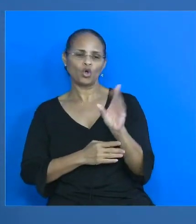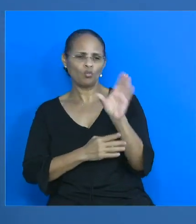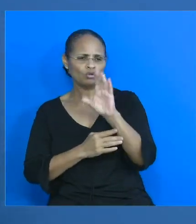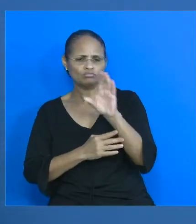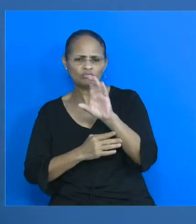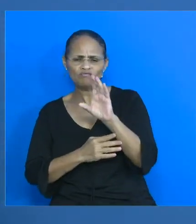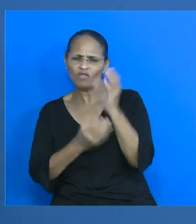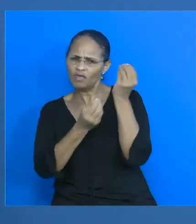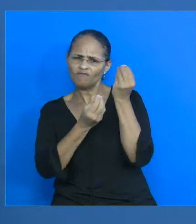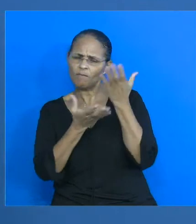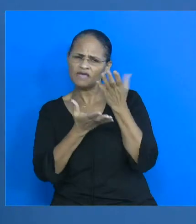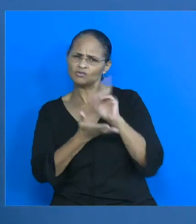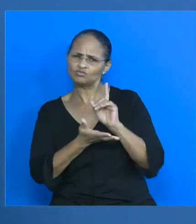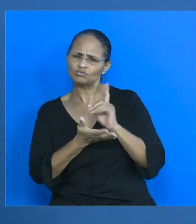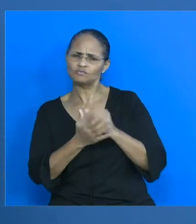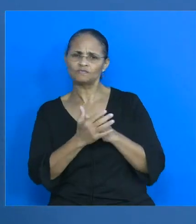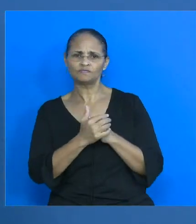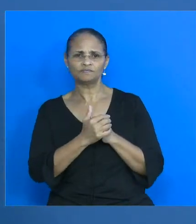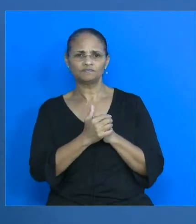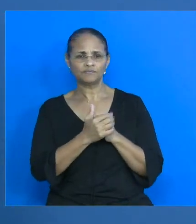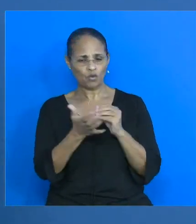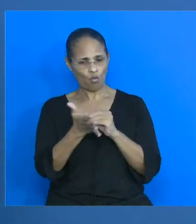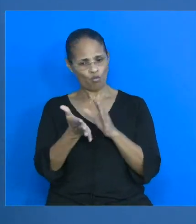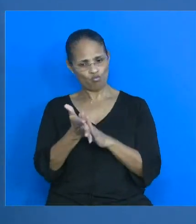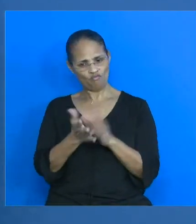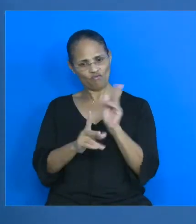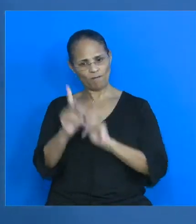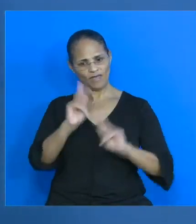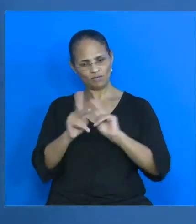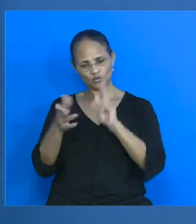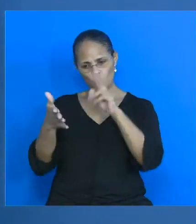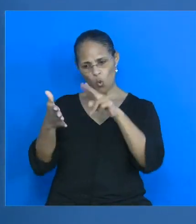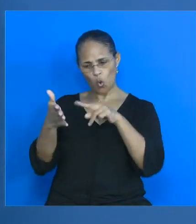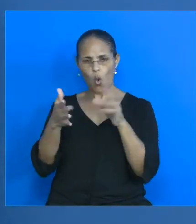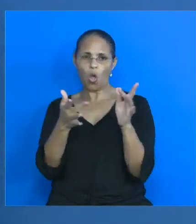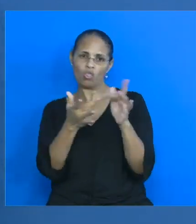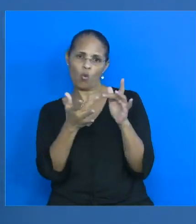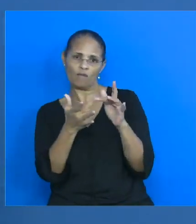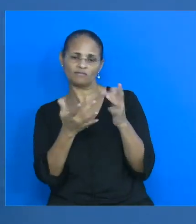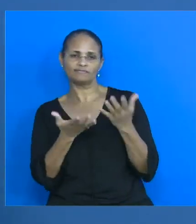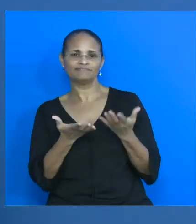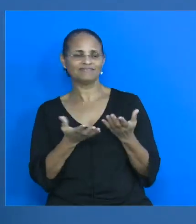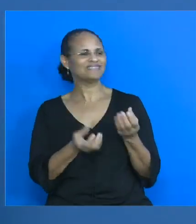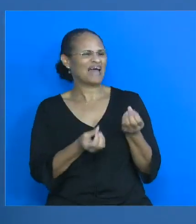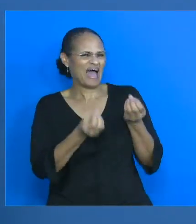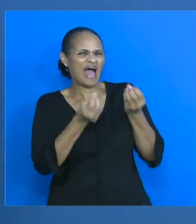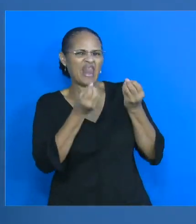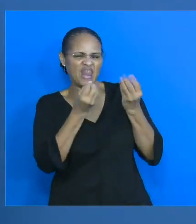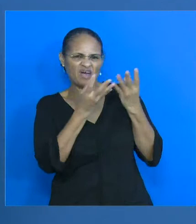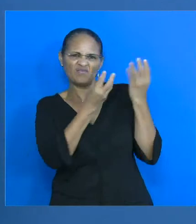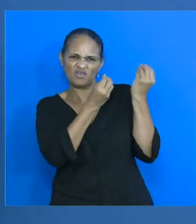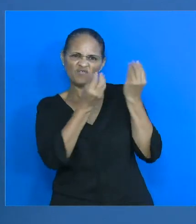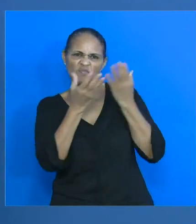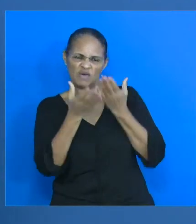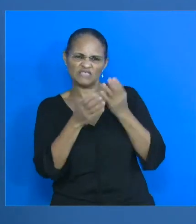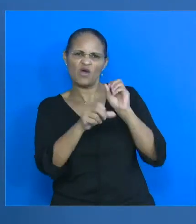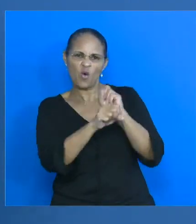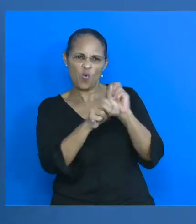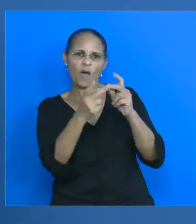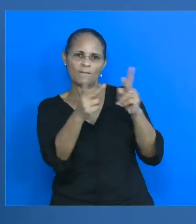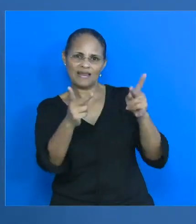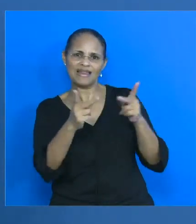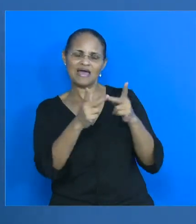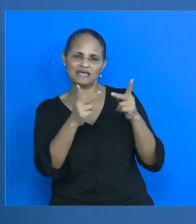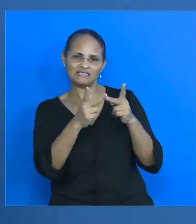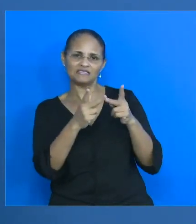information written down for people to follow on the website? There is quite a lot of guidance. The workplace guidance is